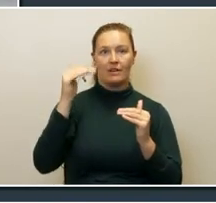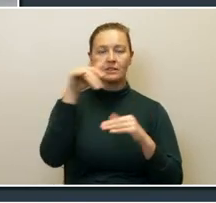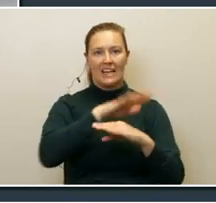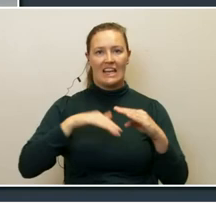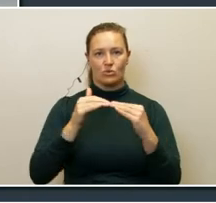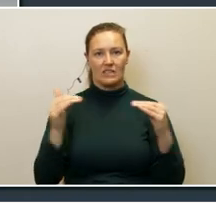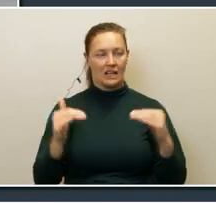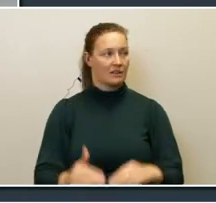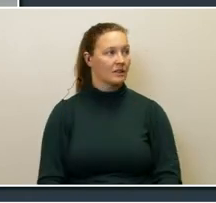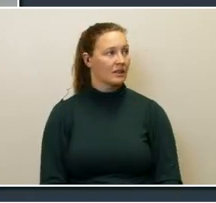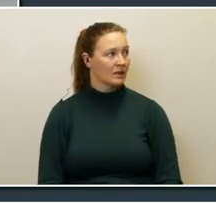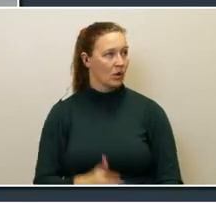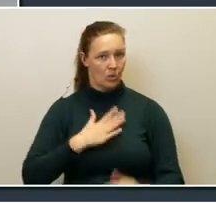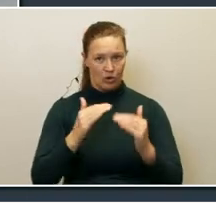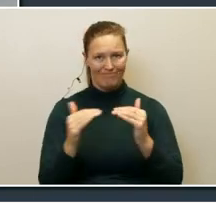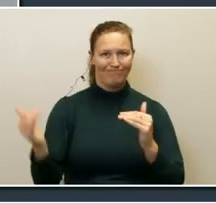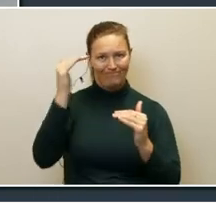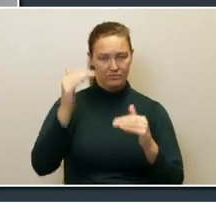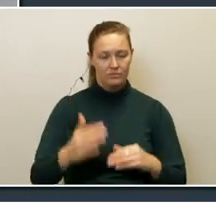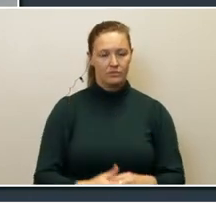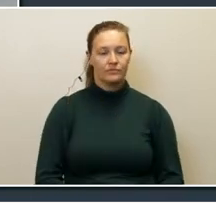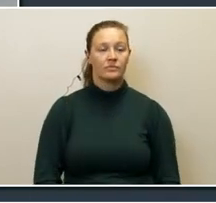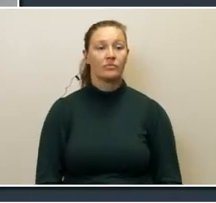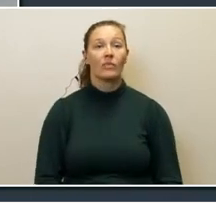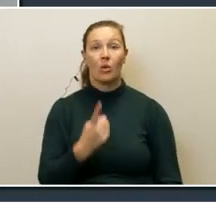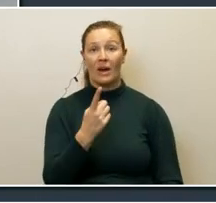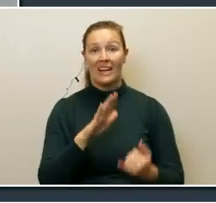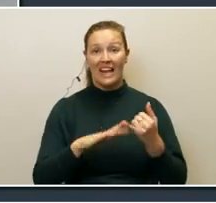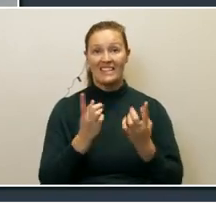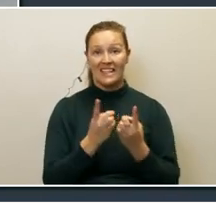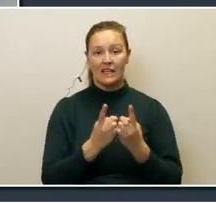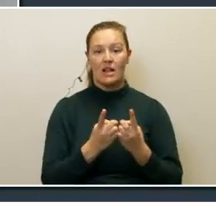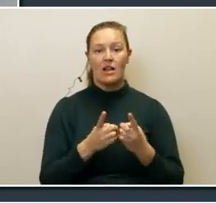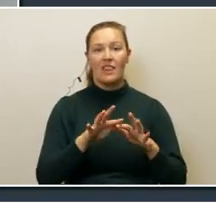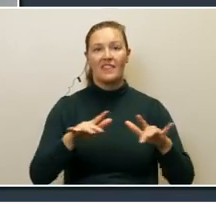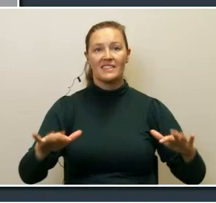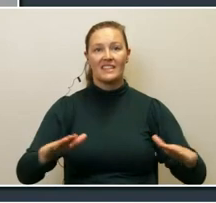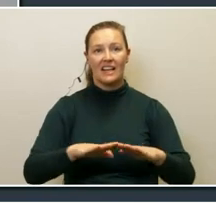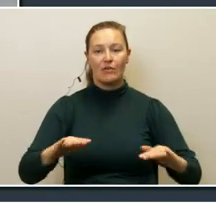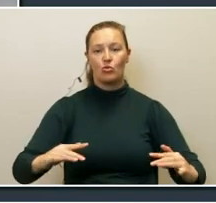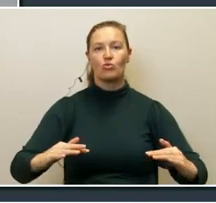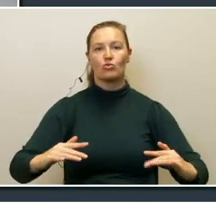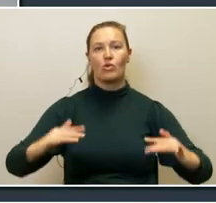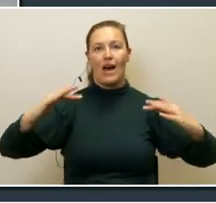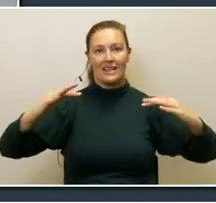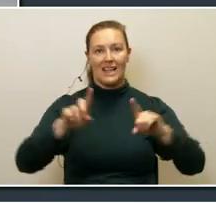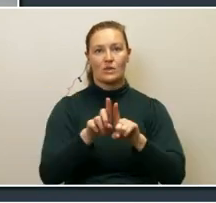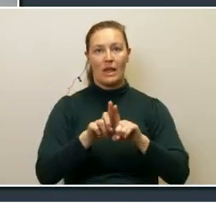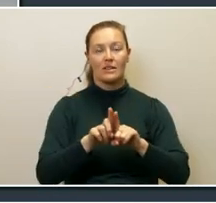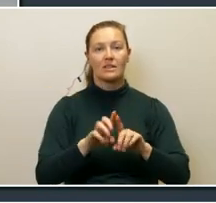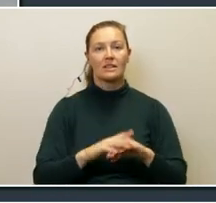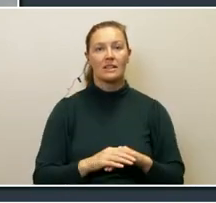national standards. And just one final item, sea level rise. I don't see anything about this in